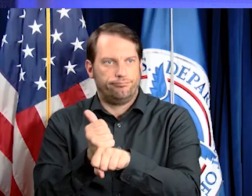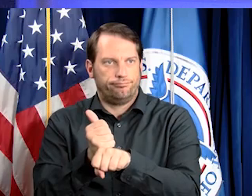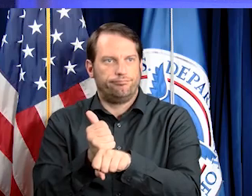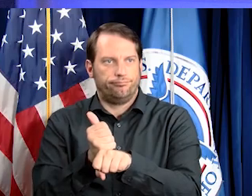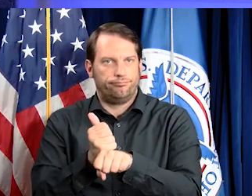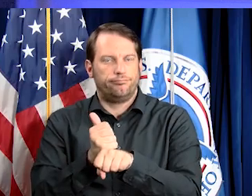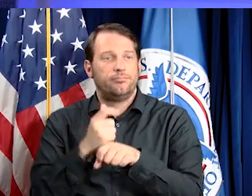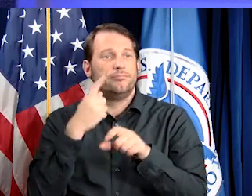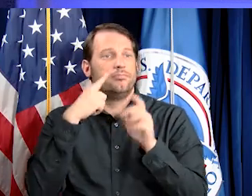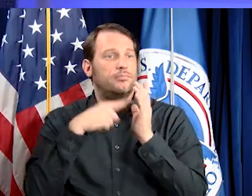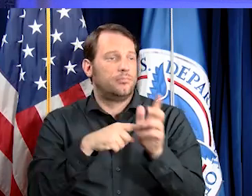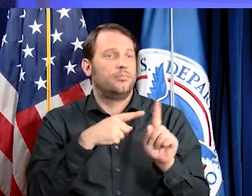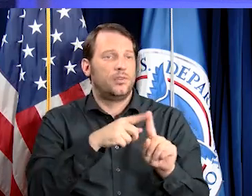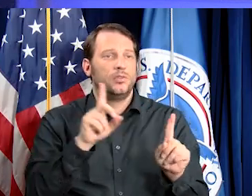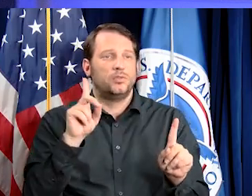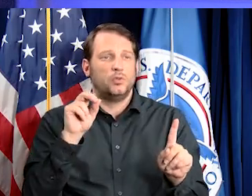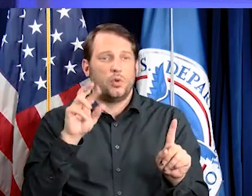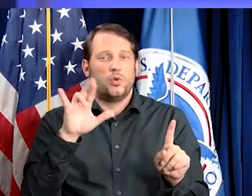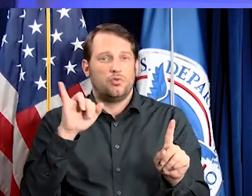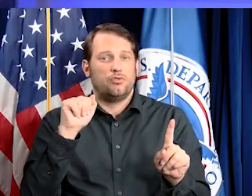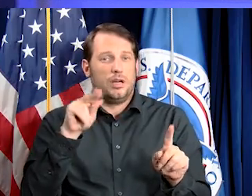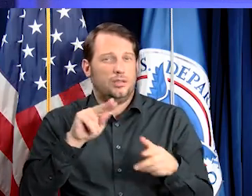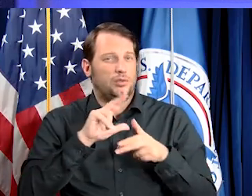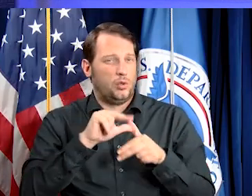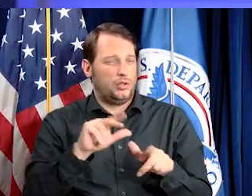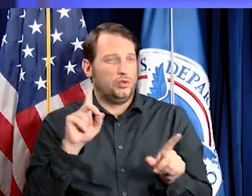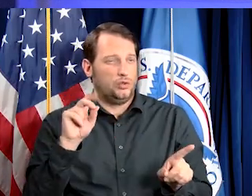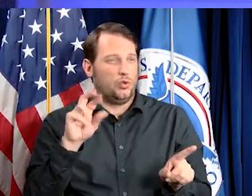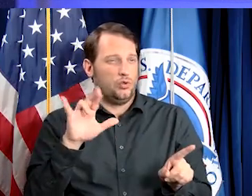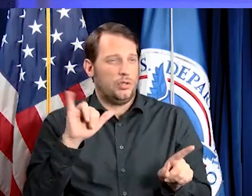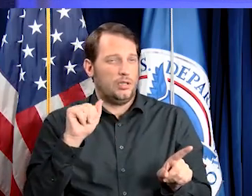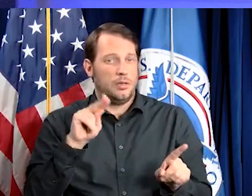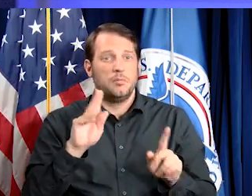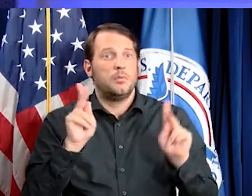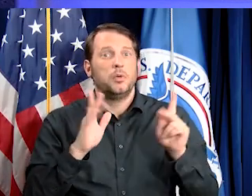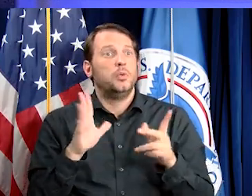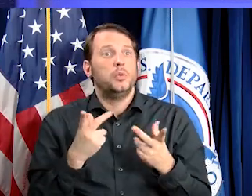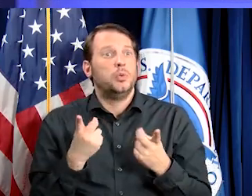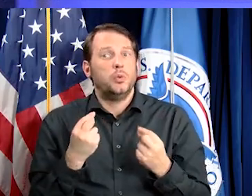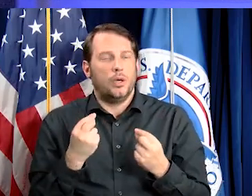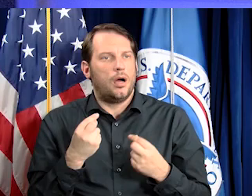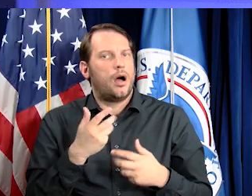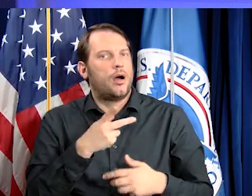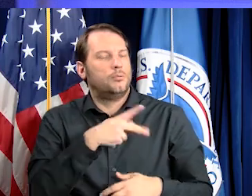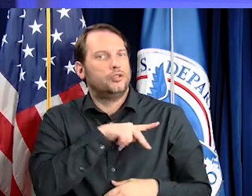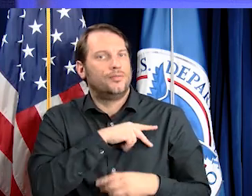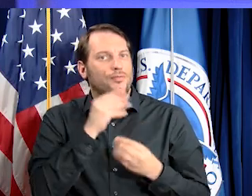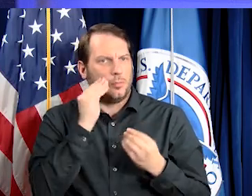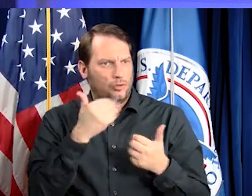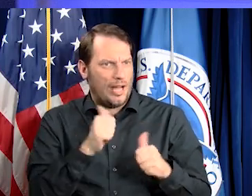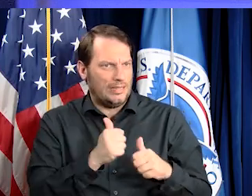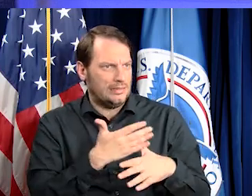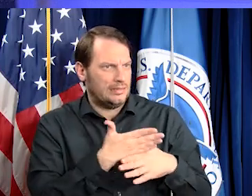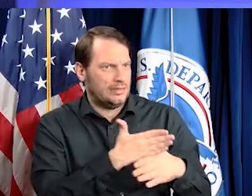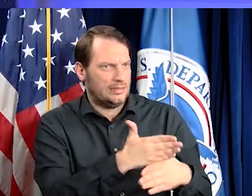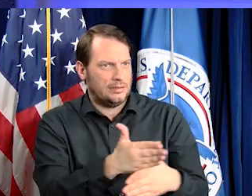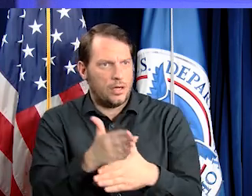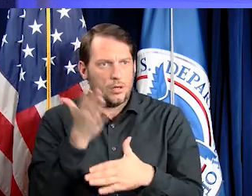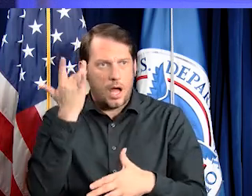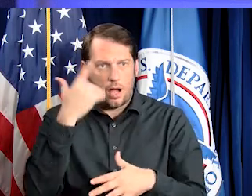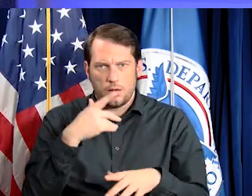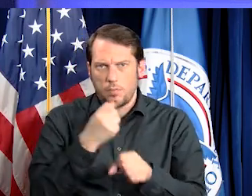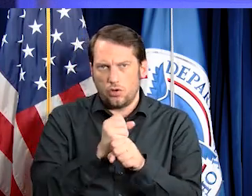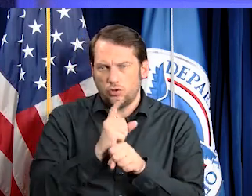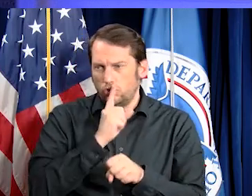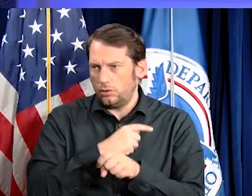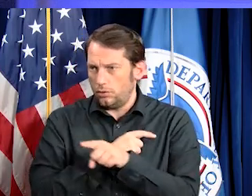to Dorian. And there's this balance of sharing personal information because it's the only way to know, is this the person that you're looking for?